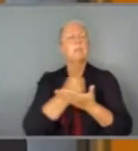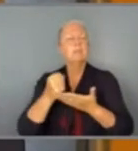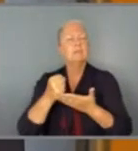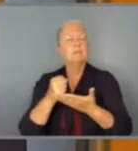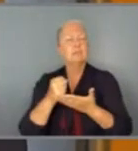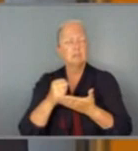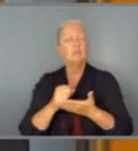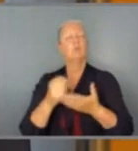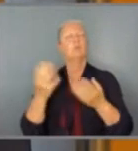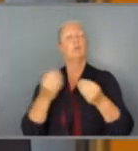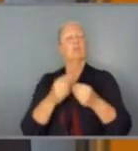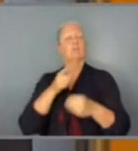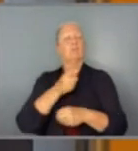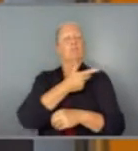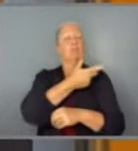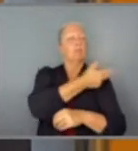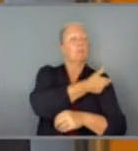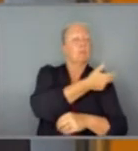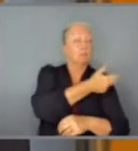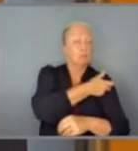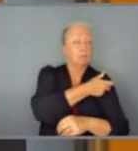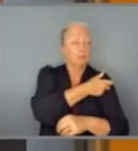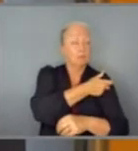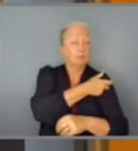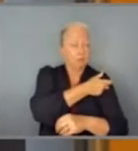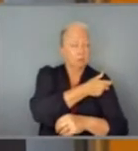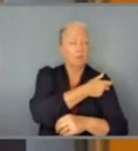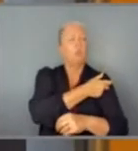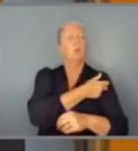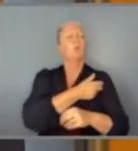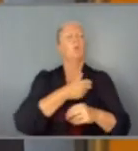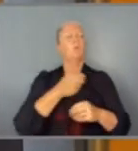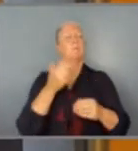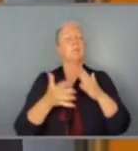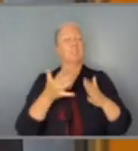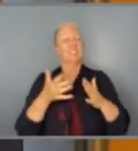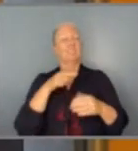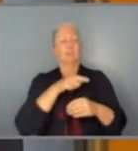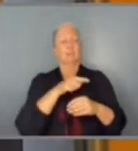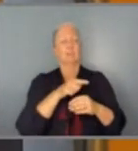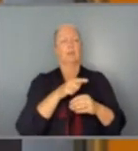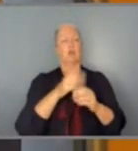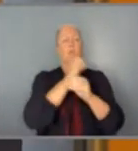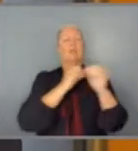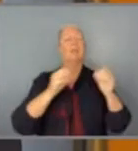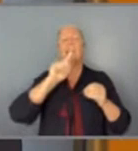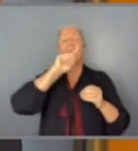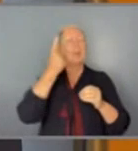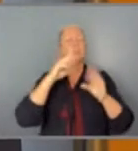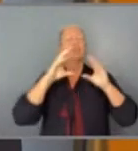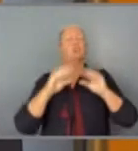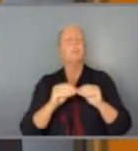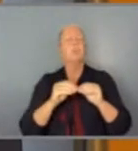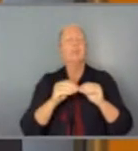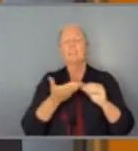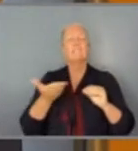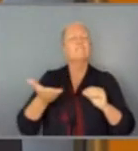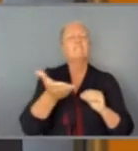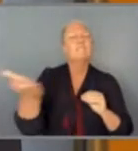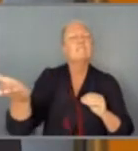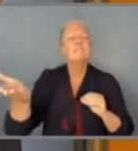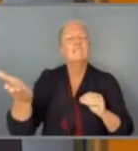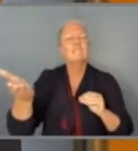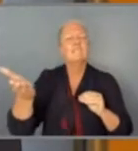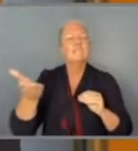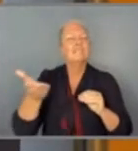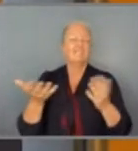efficacy against transmission and infection is less in Omicron. The 3rd dose helps in that regard. So that is not